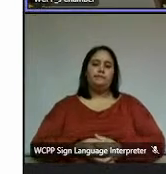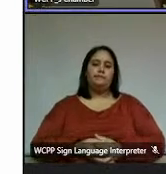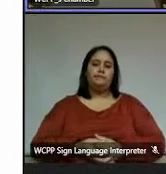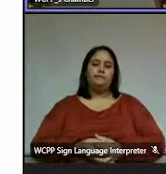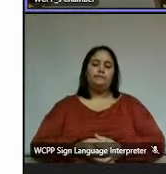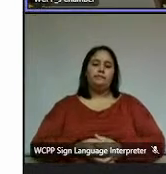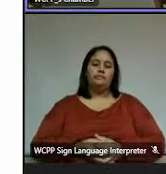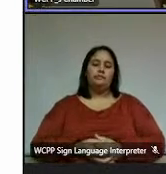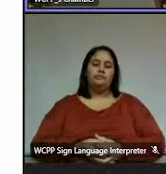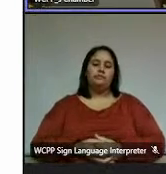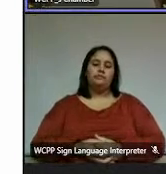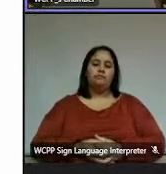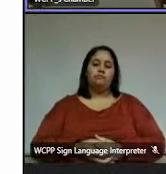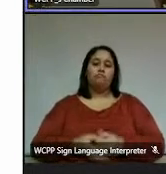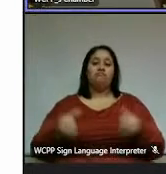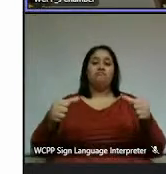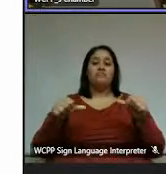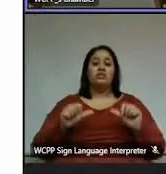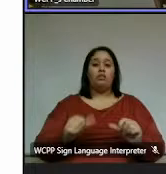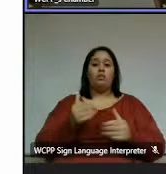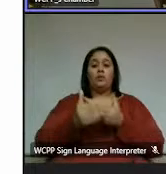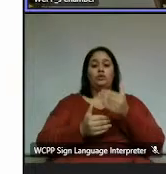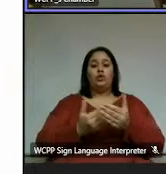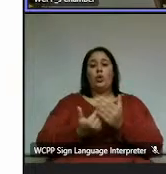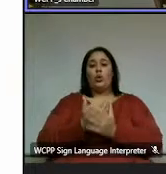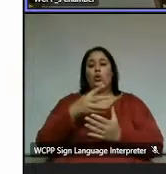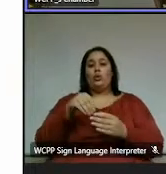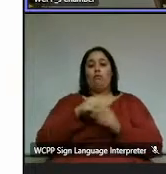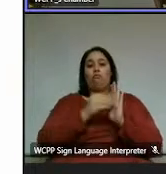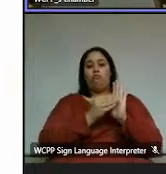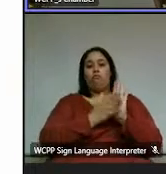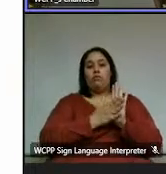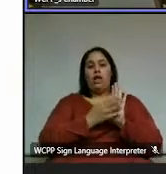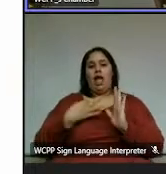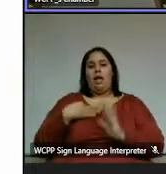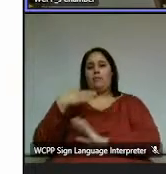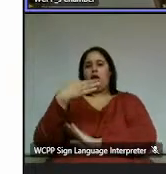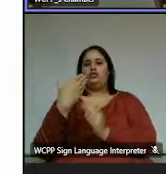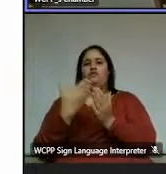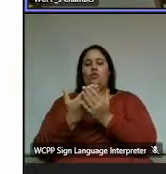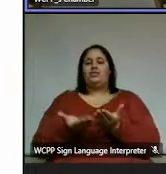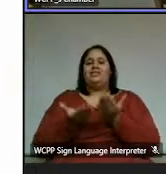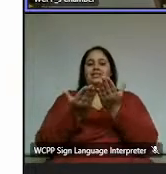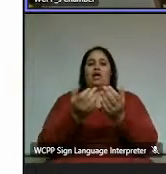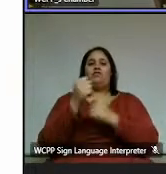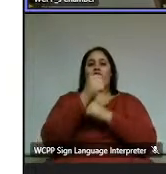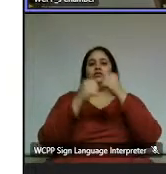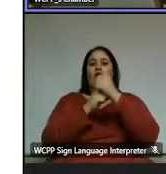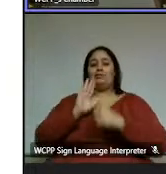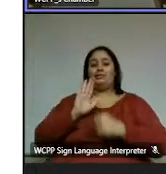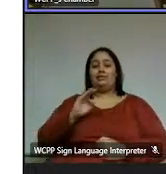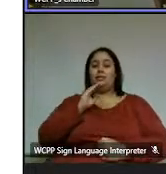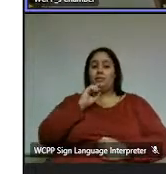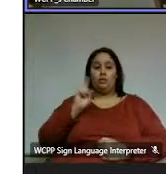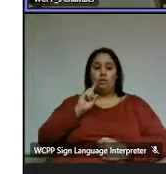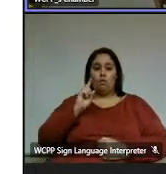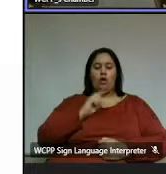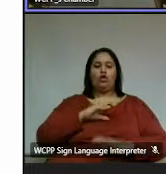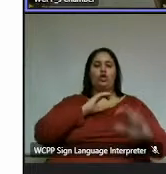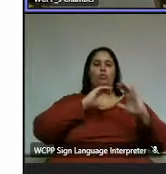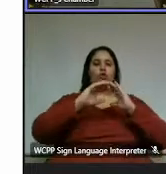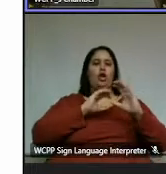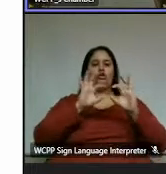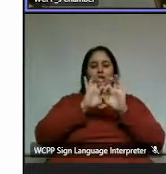Then there's another process new in the bill, applications for service infrastructure. Service infrastructure includes telecommunication